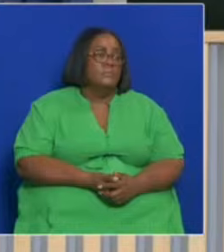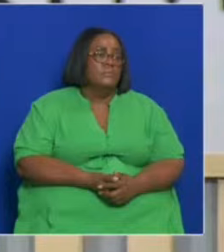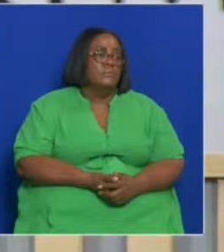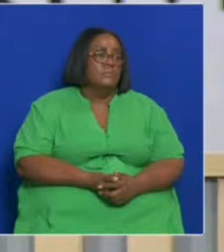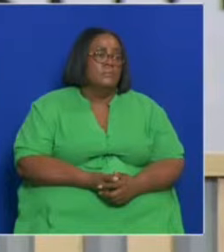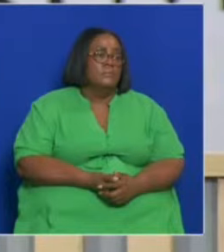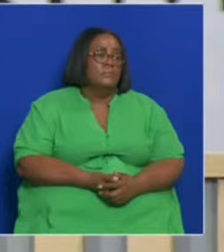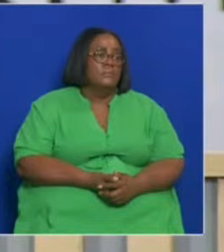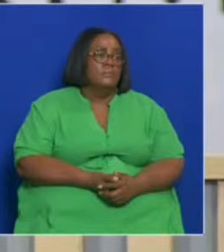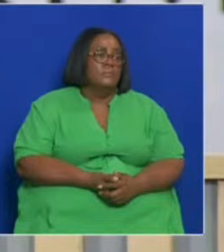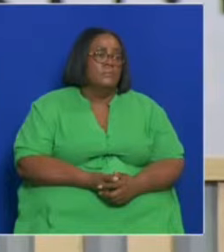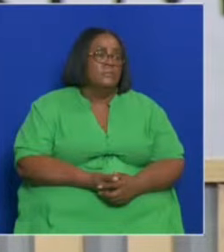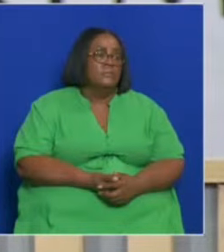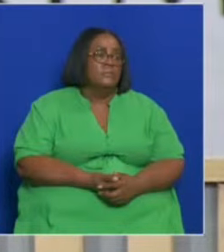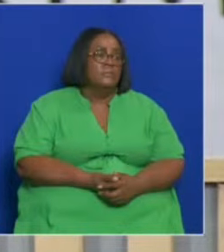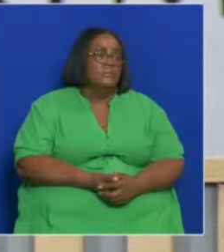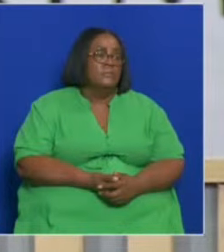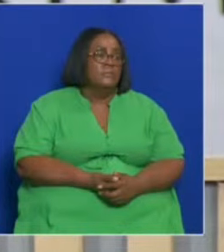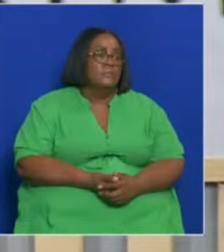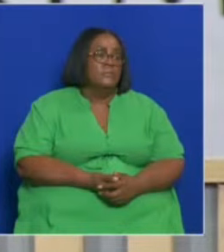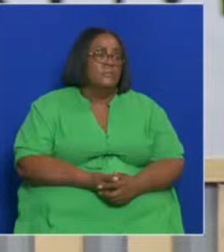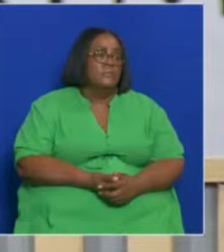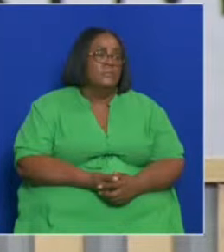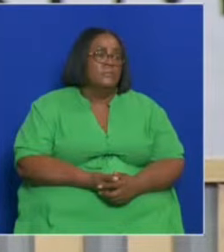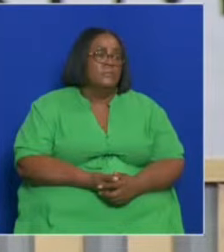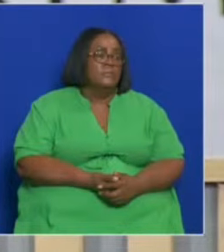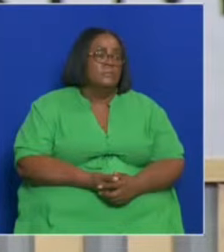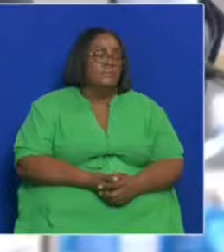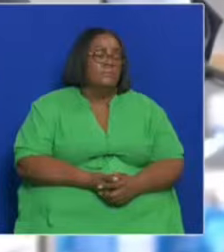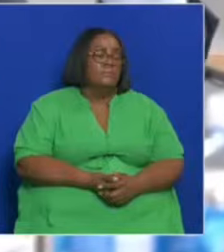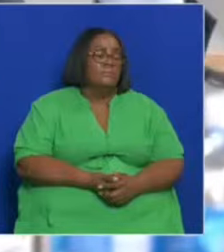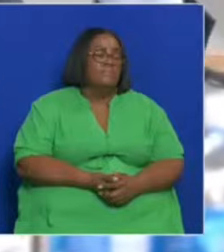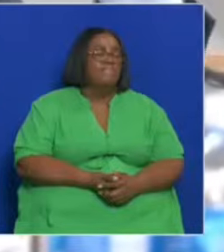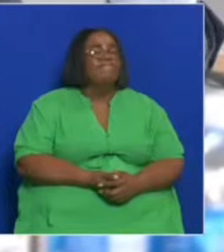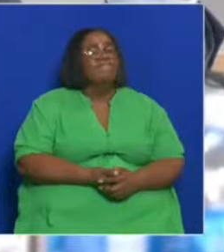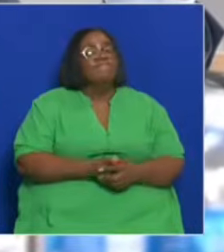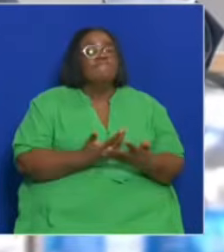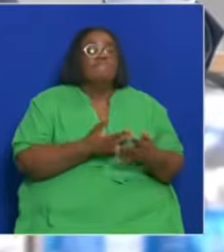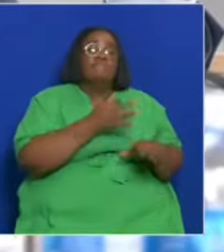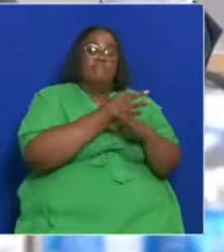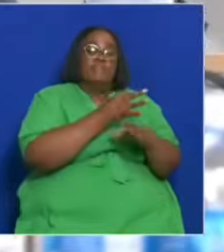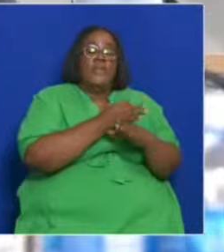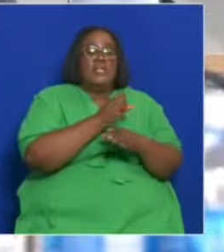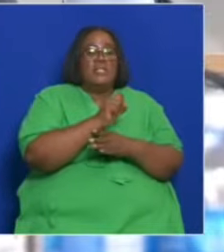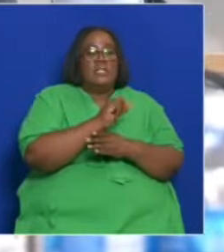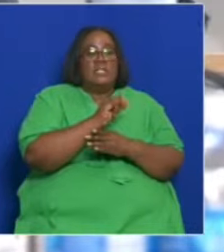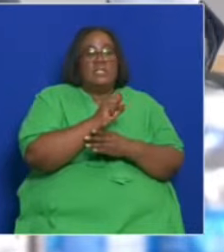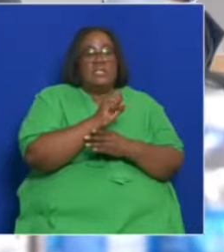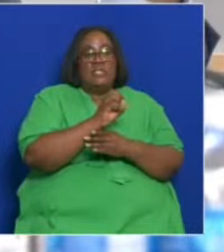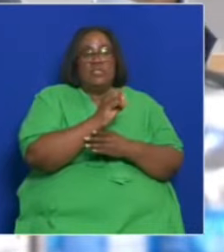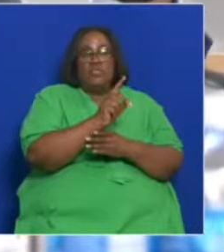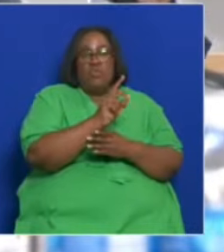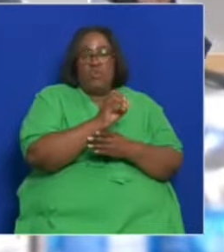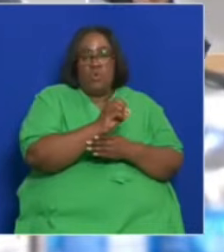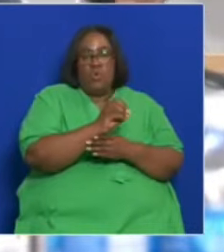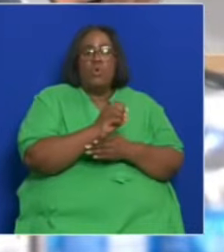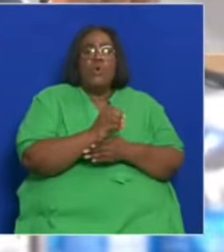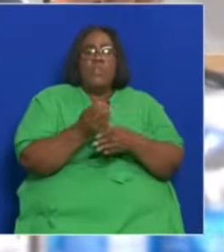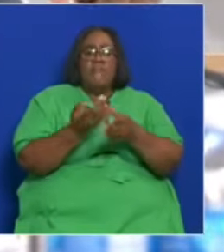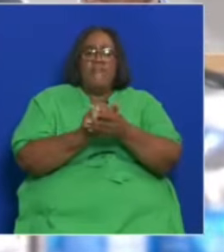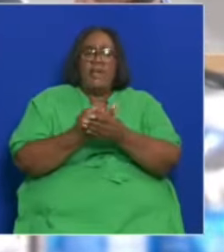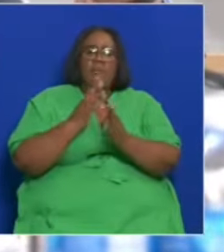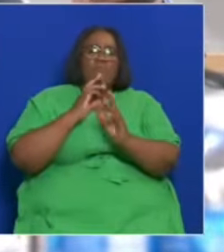So, Mr. Sesoko, when a docket is opened or when an inquiry is